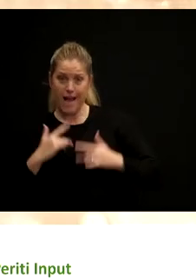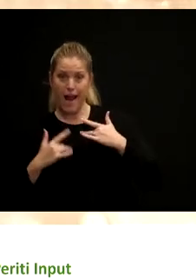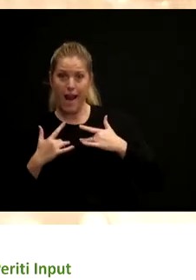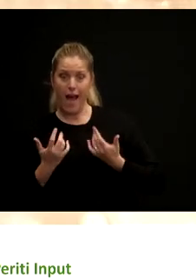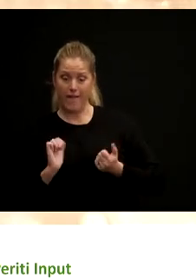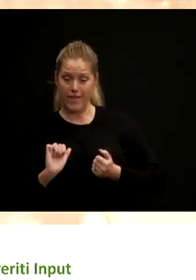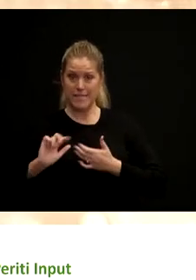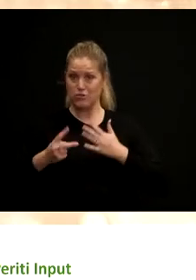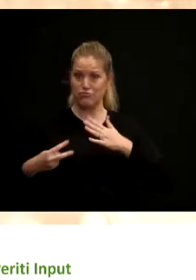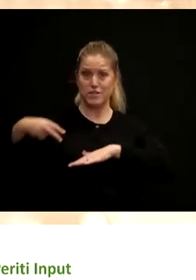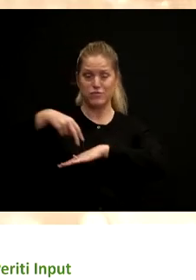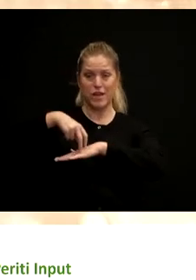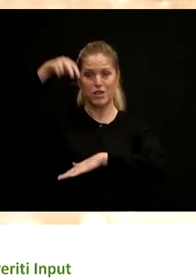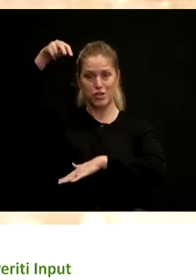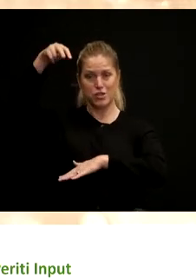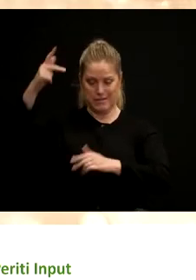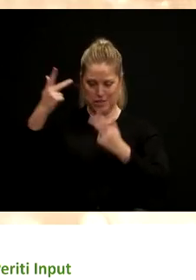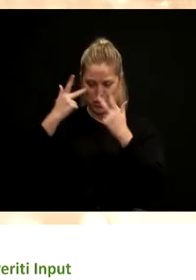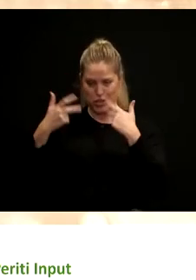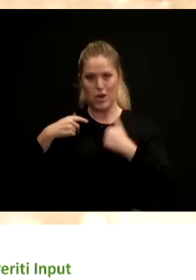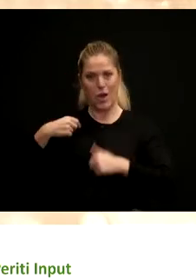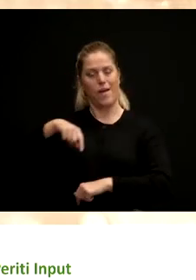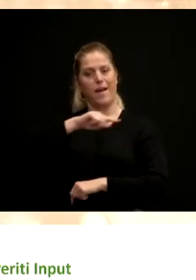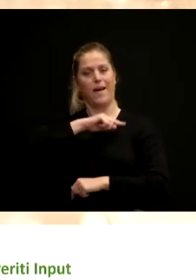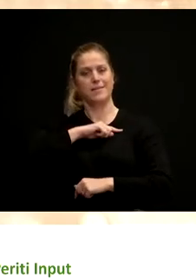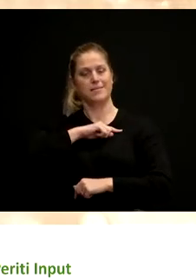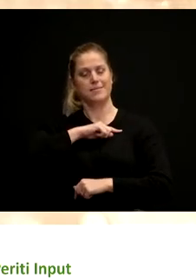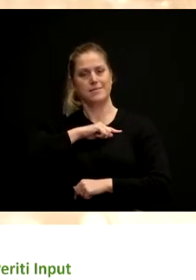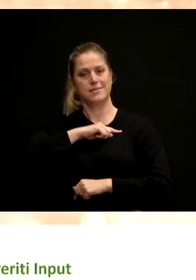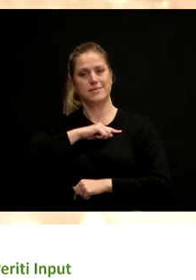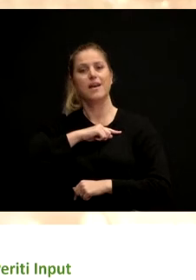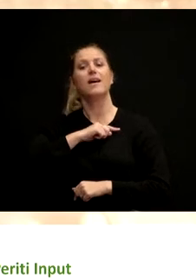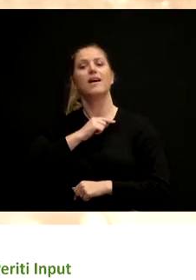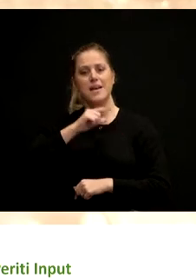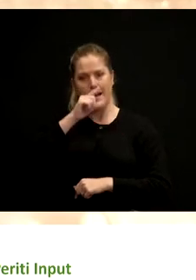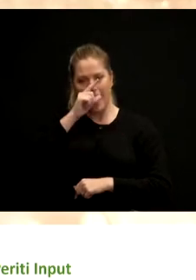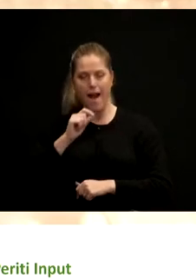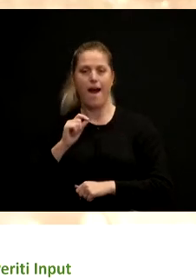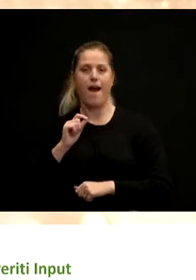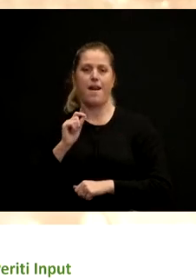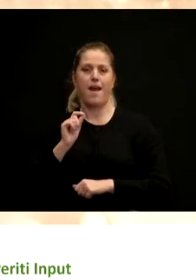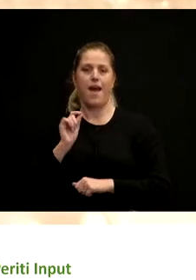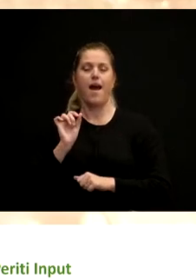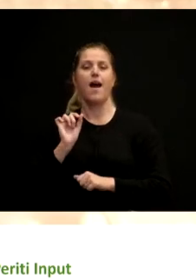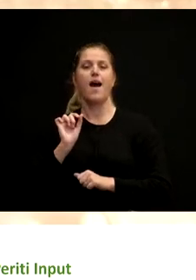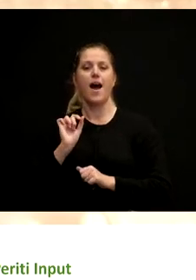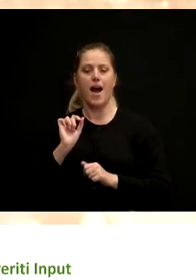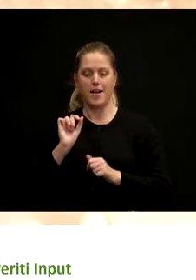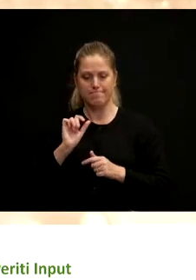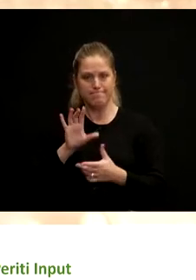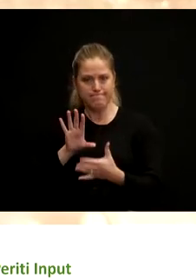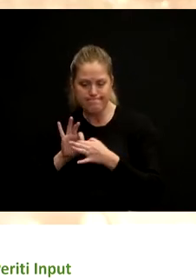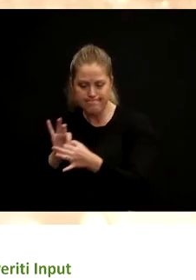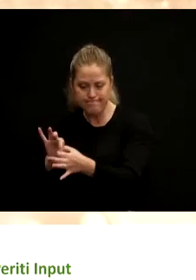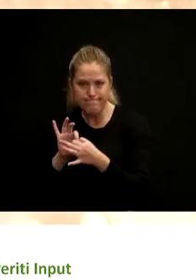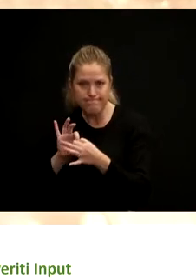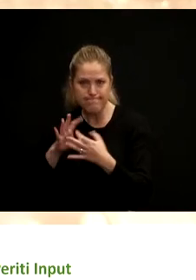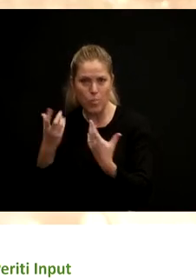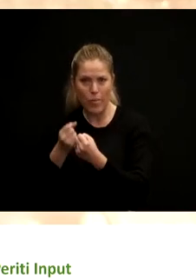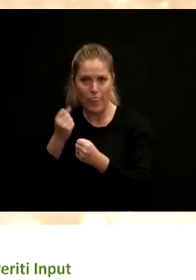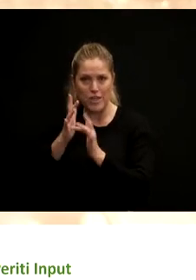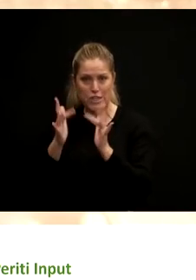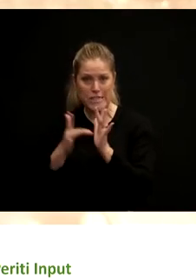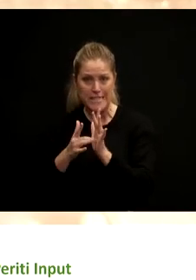as a human community in the whole of human history, are reconciled to God and